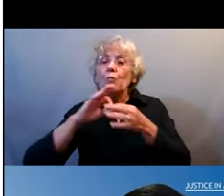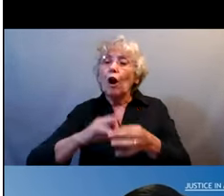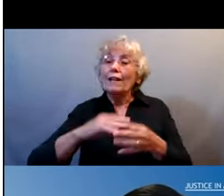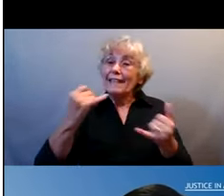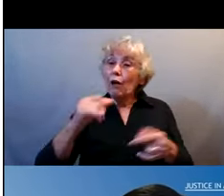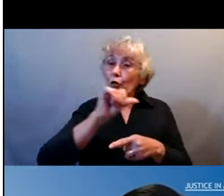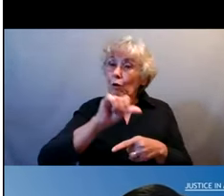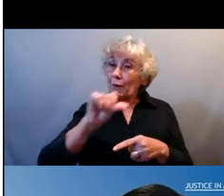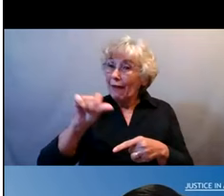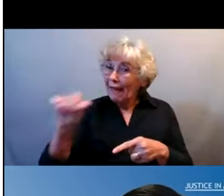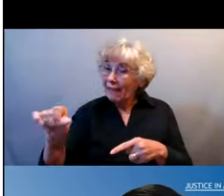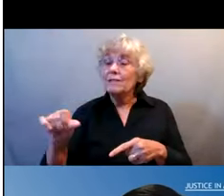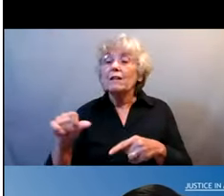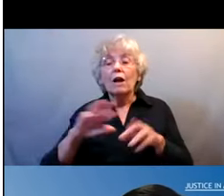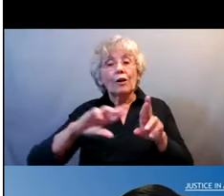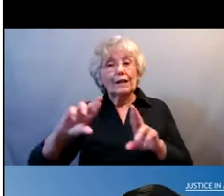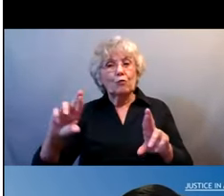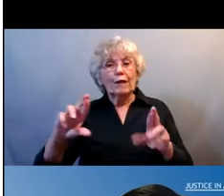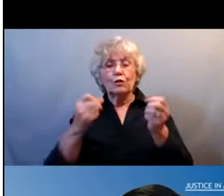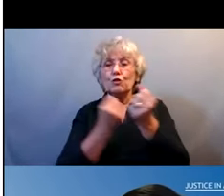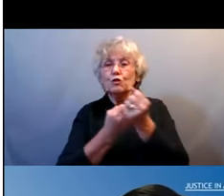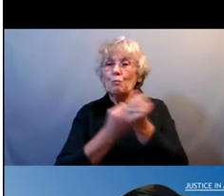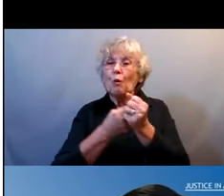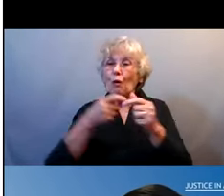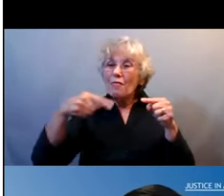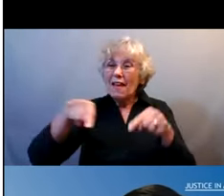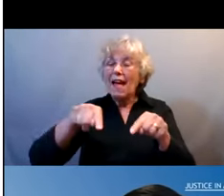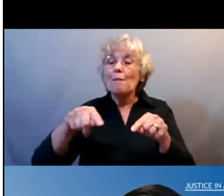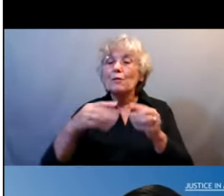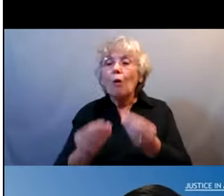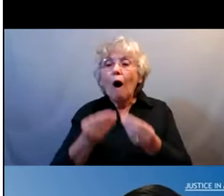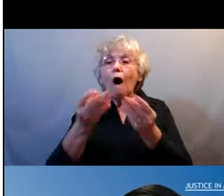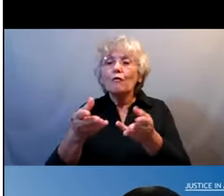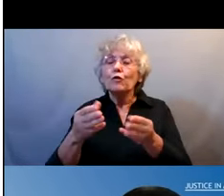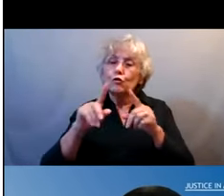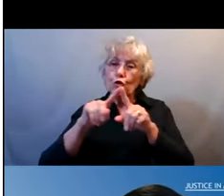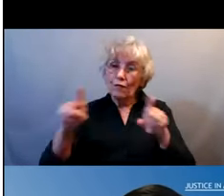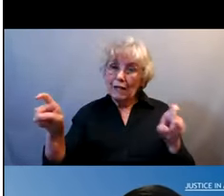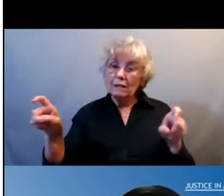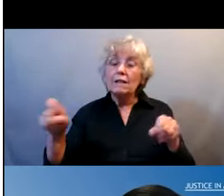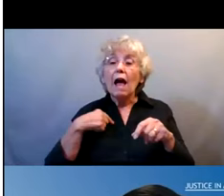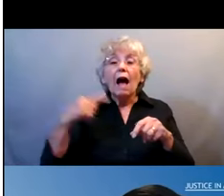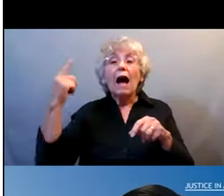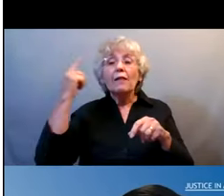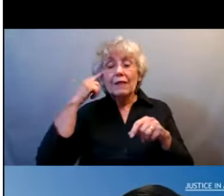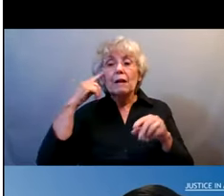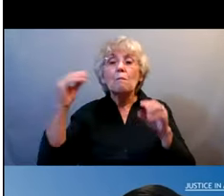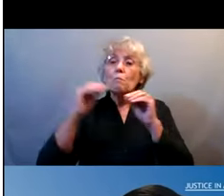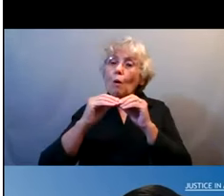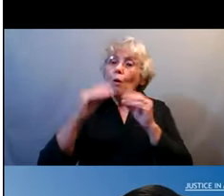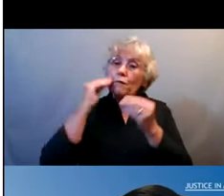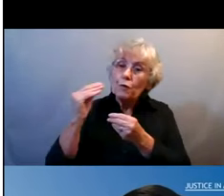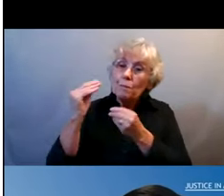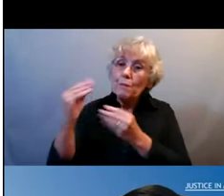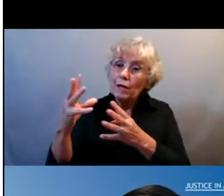ready to support them and offering the surveys. So I think more information and